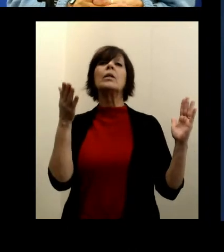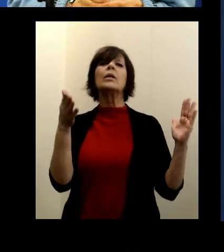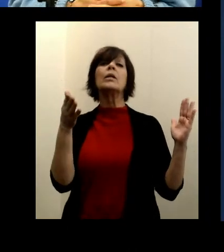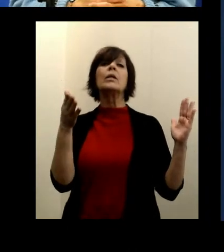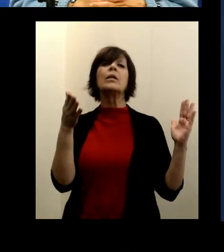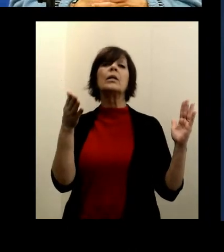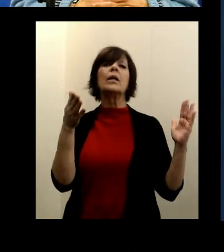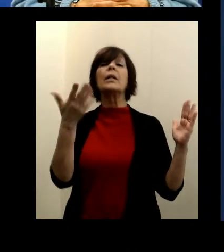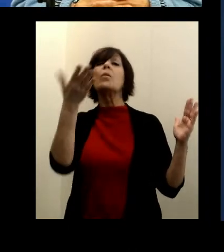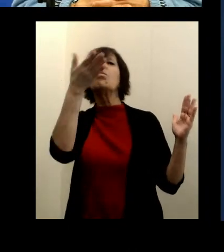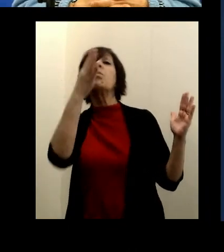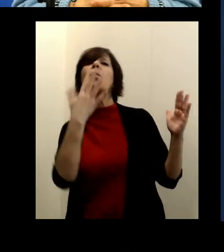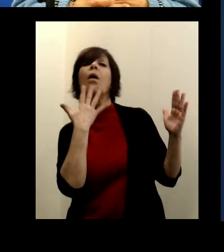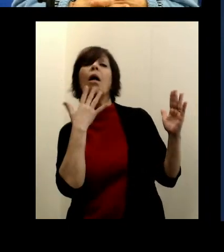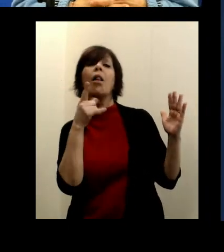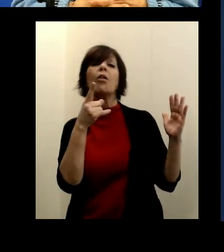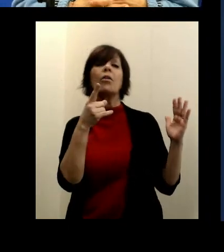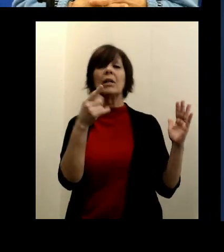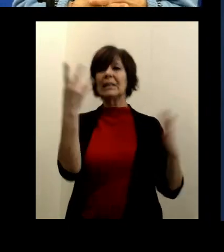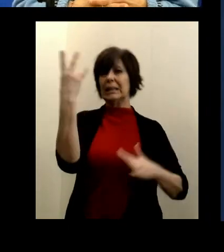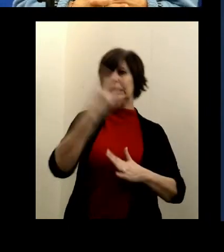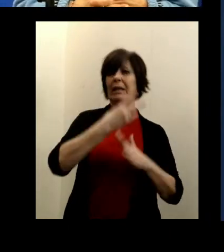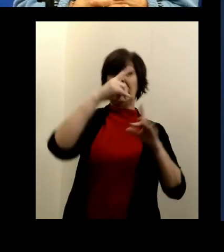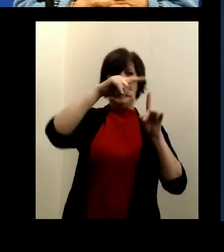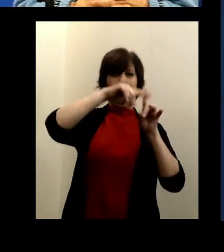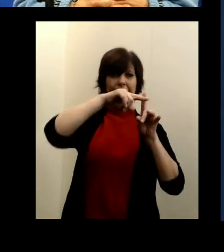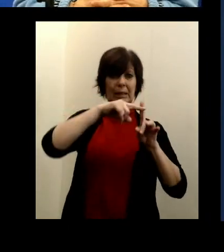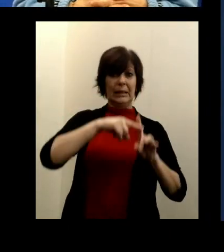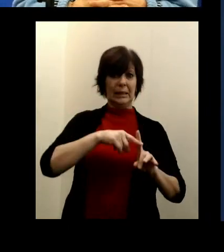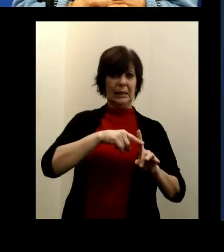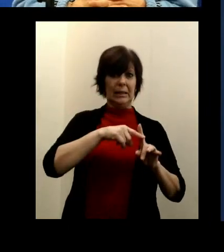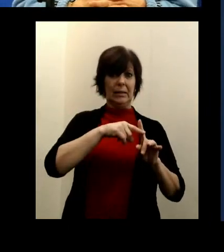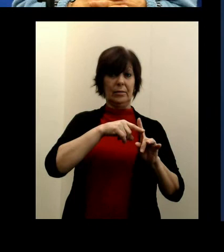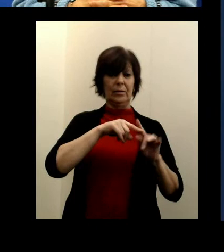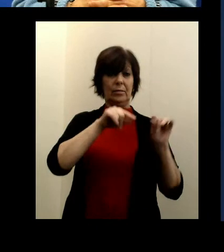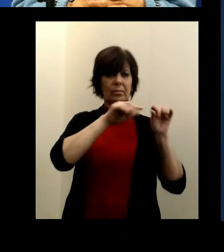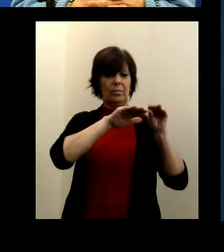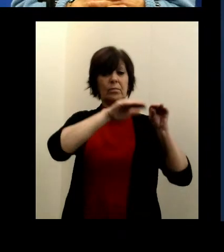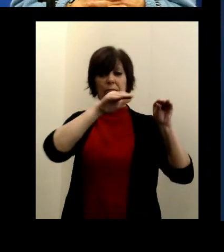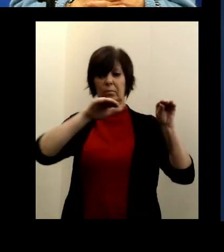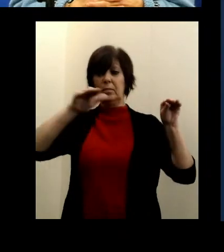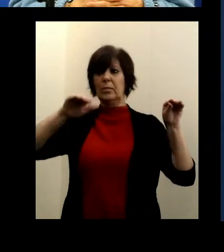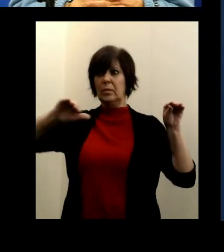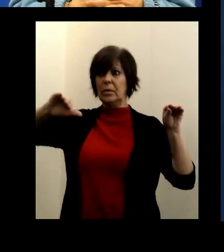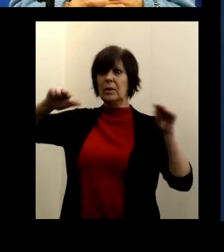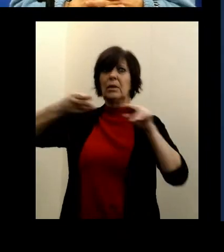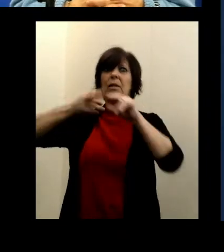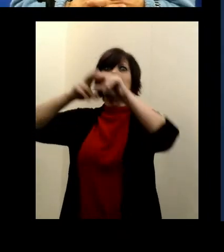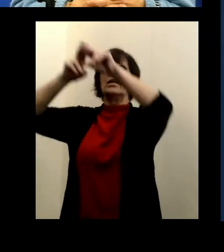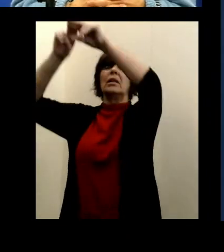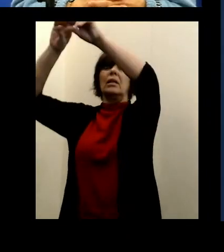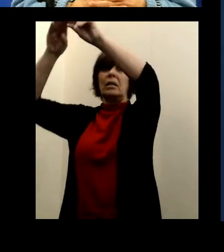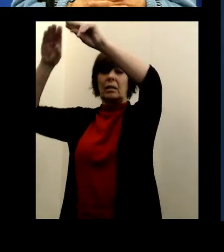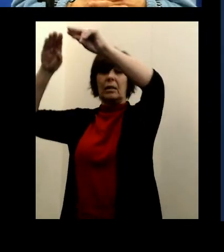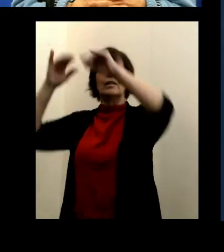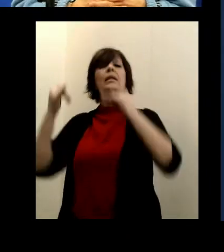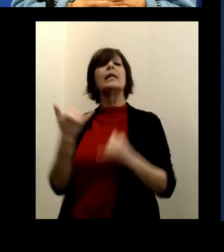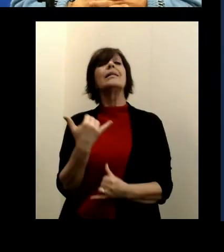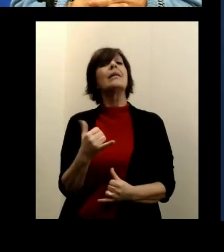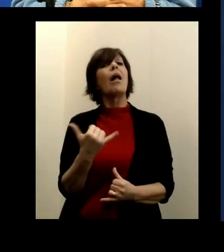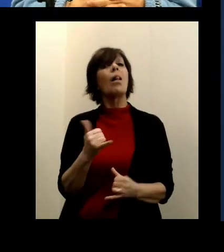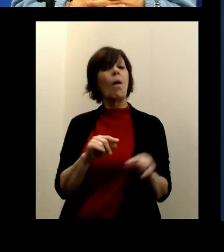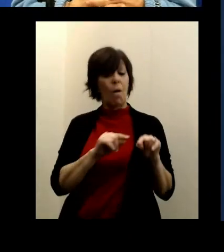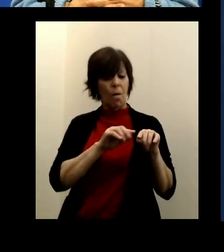guess, aqua, our 7-day positivity rate of COVID-19 in the community, and then in yellow, looking at